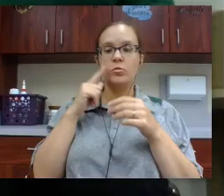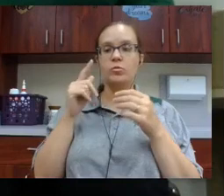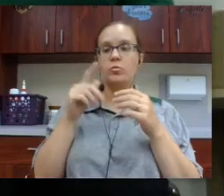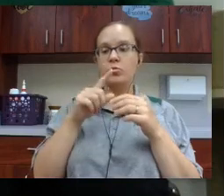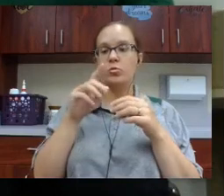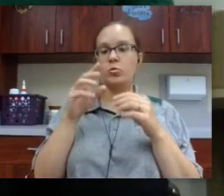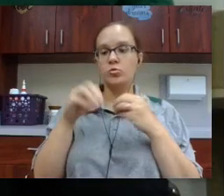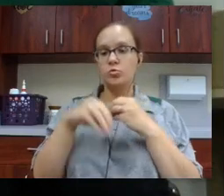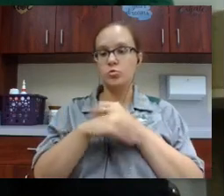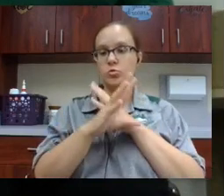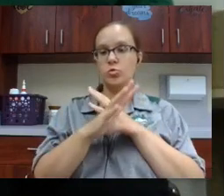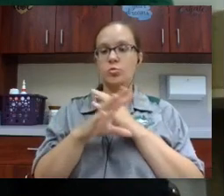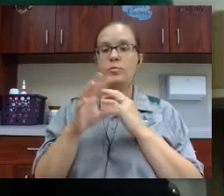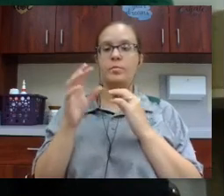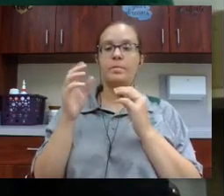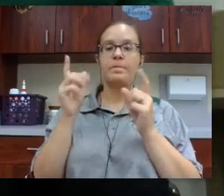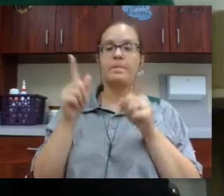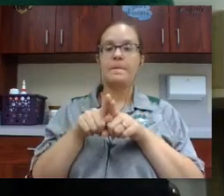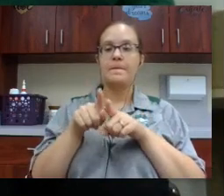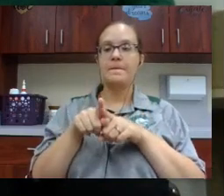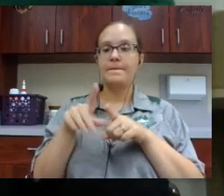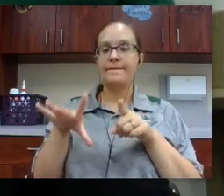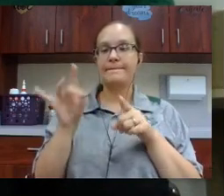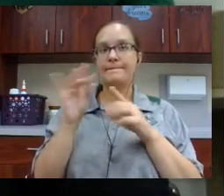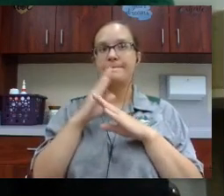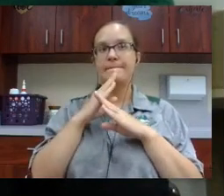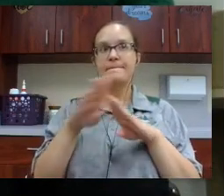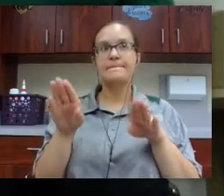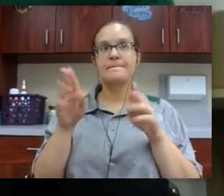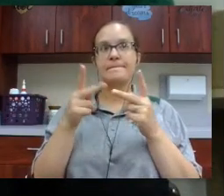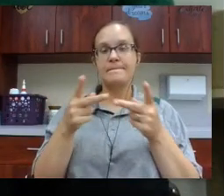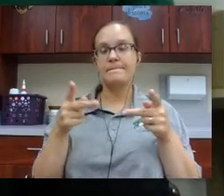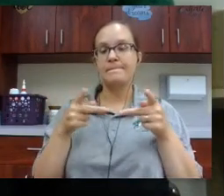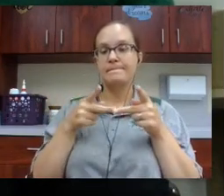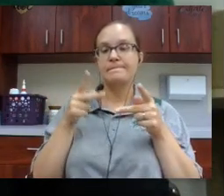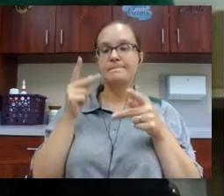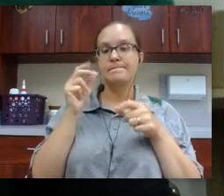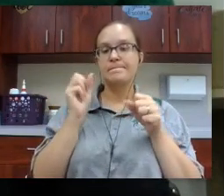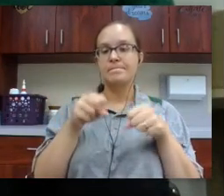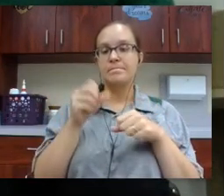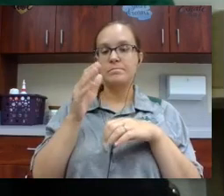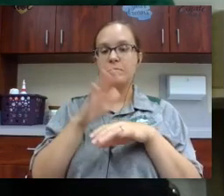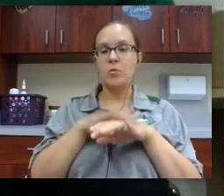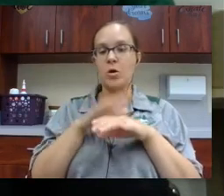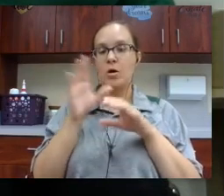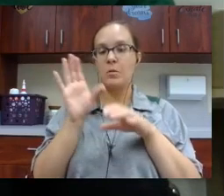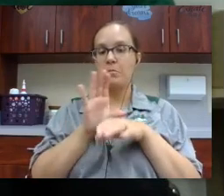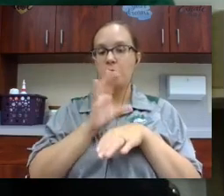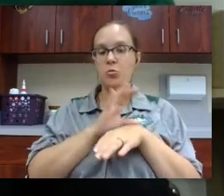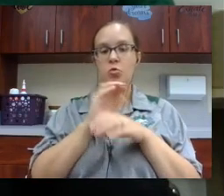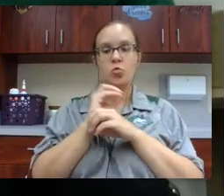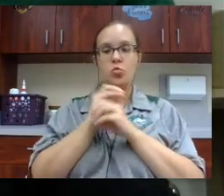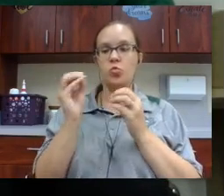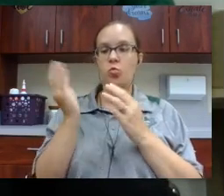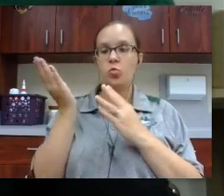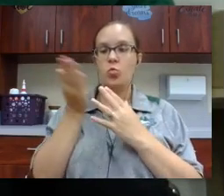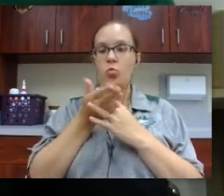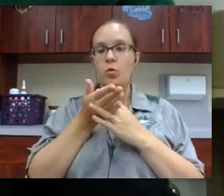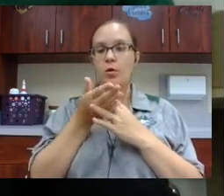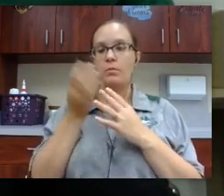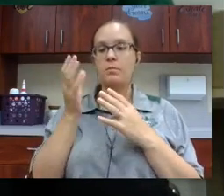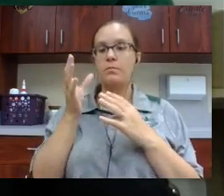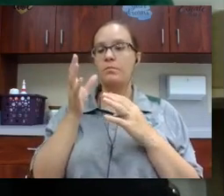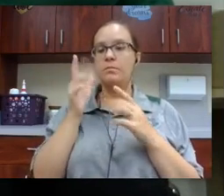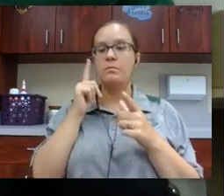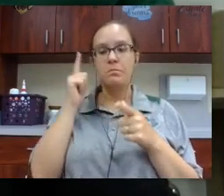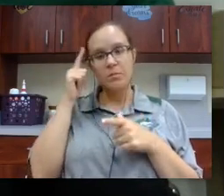classrooms. Also, you want to find a quiet place where you can be on your computer without any interruptions. You don't want your brothers